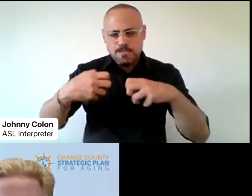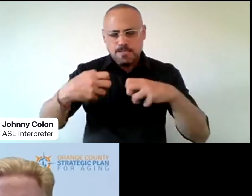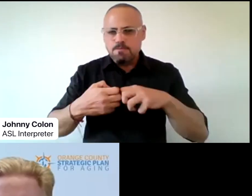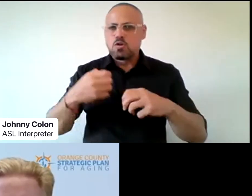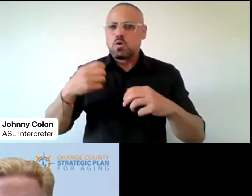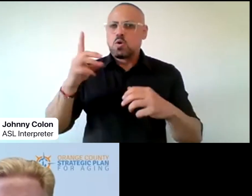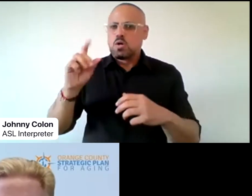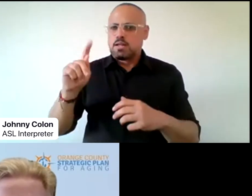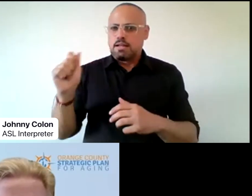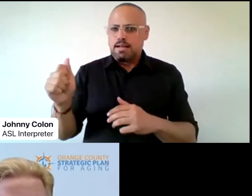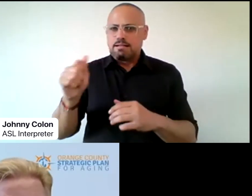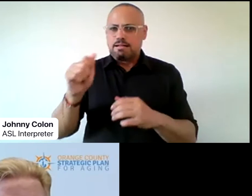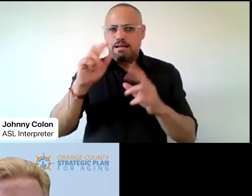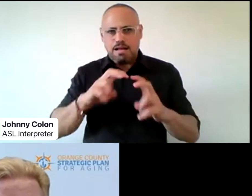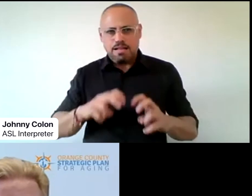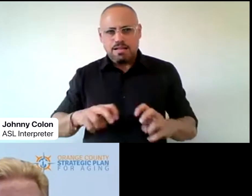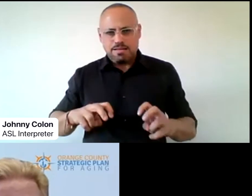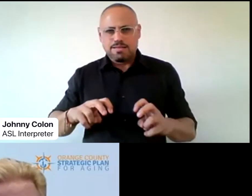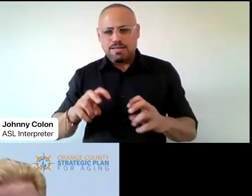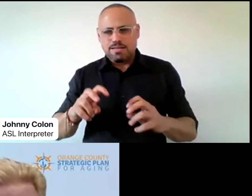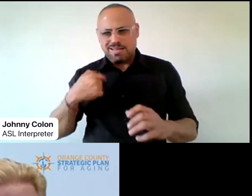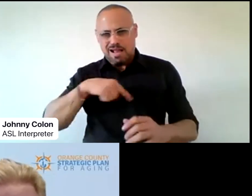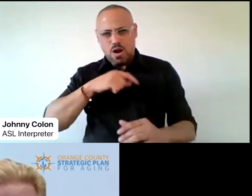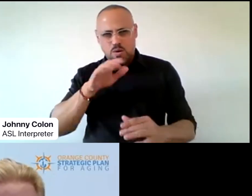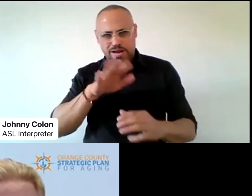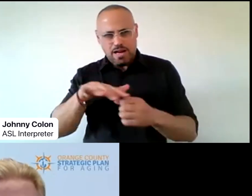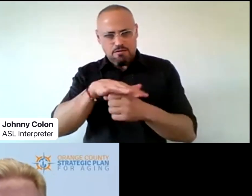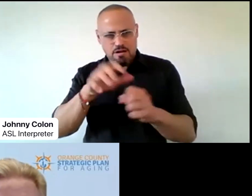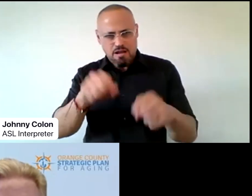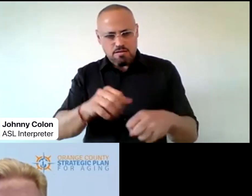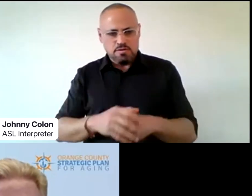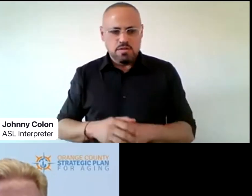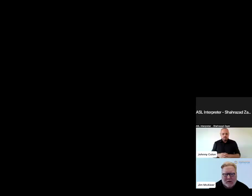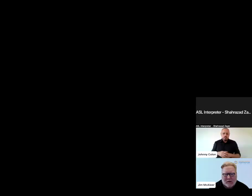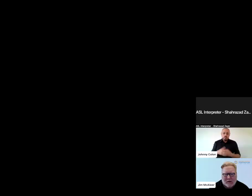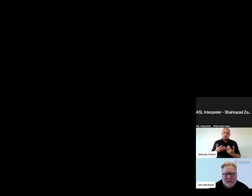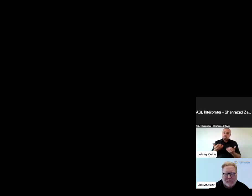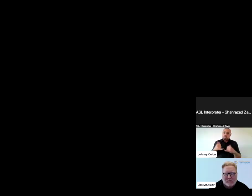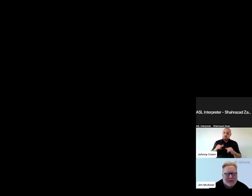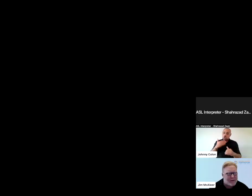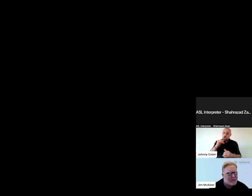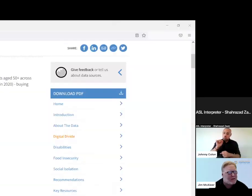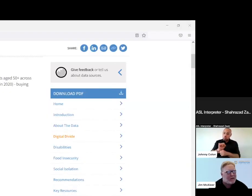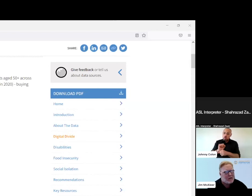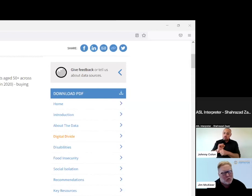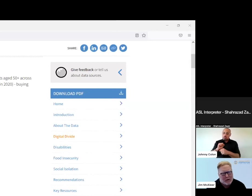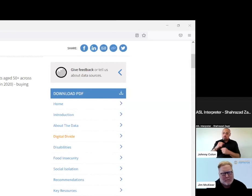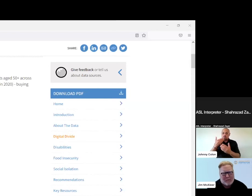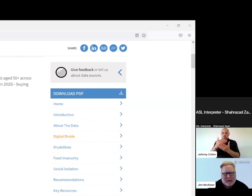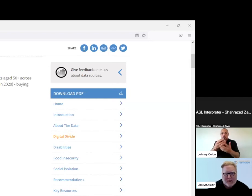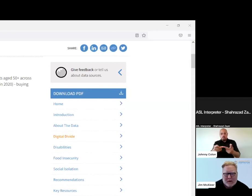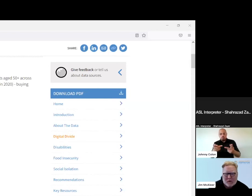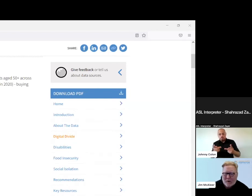particularly in our area, can be. That said, I think we've done some good work on getting ourselves to a place